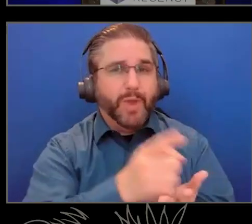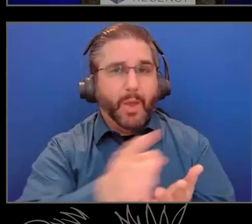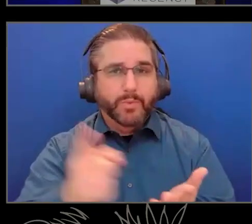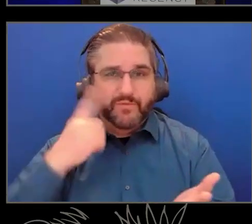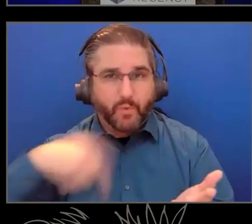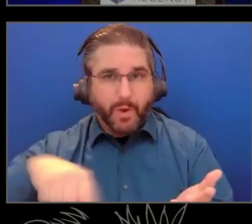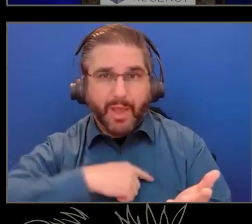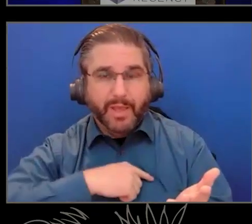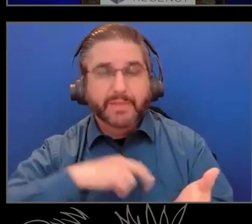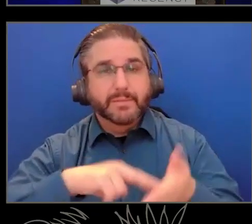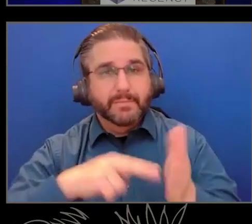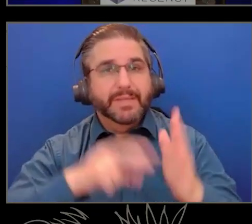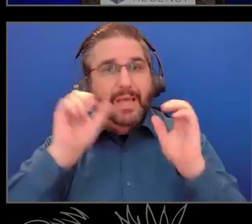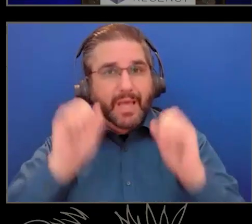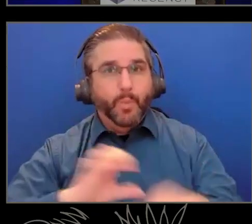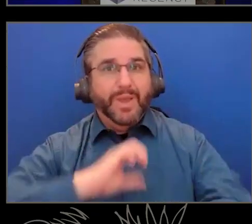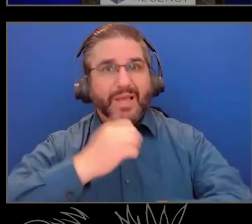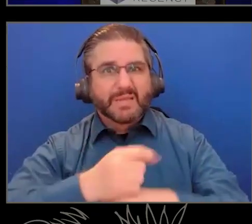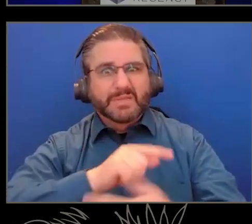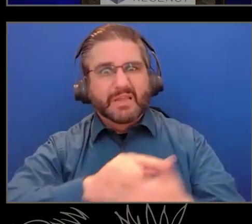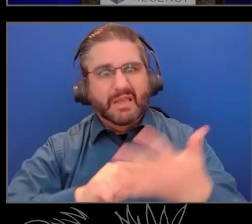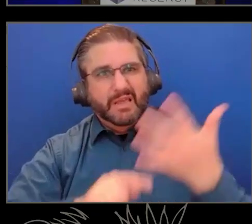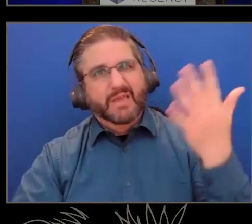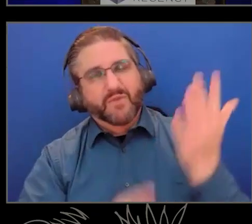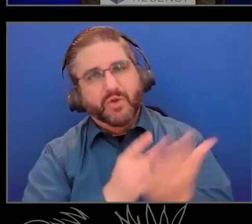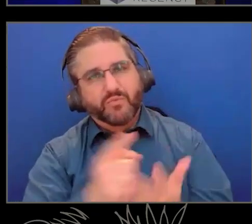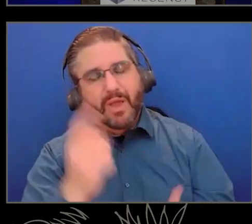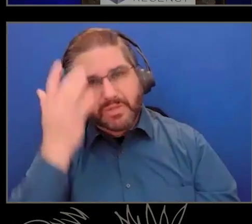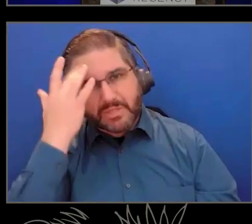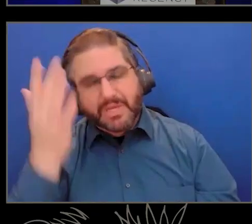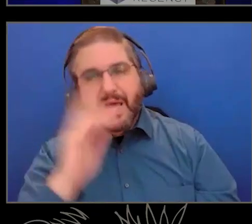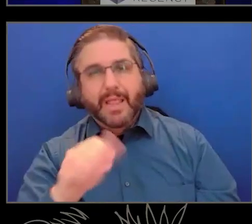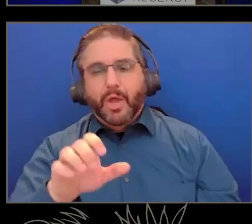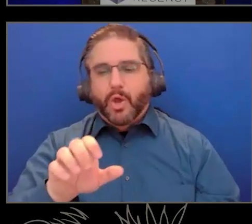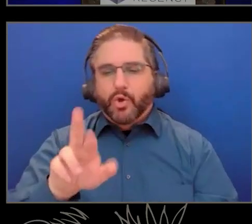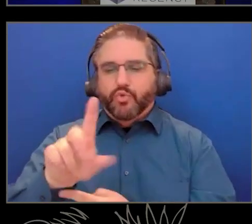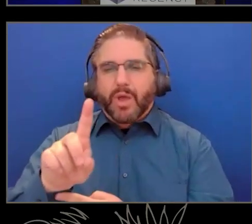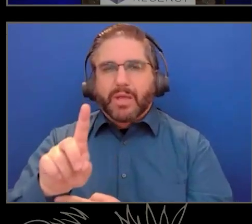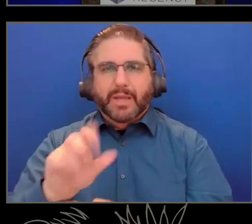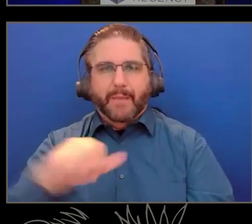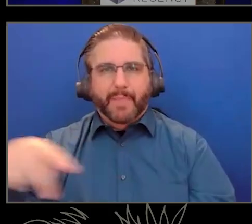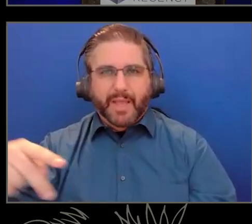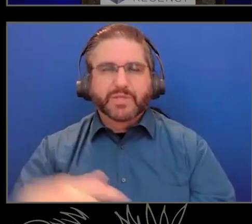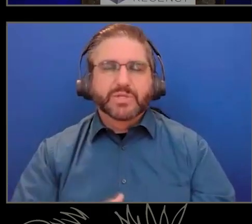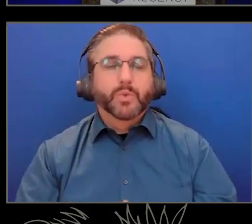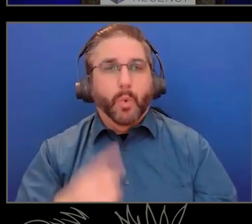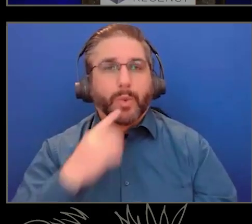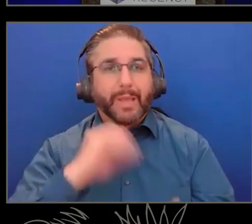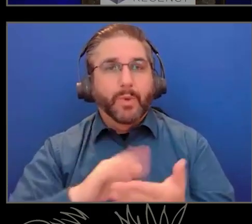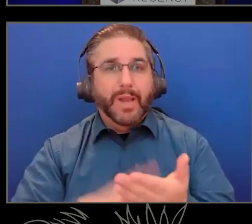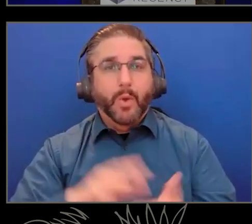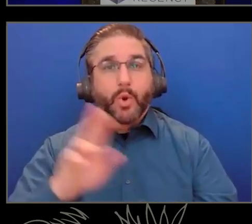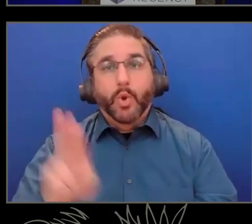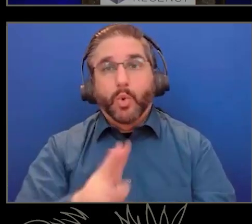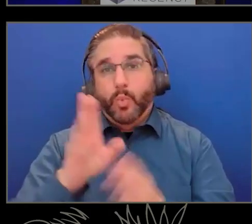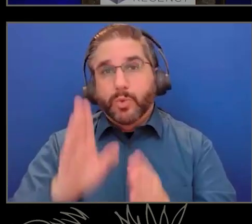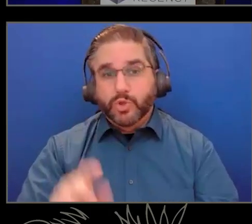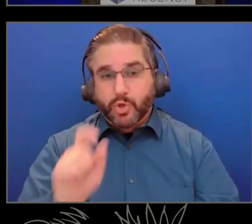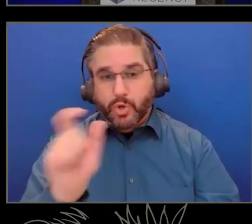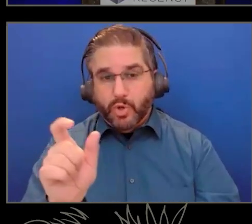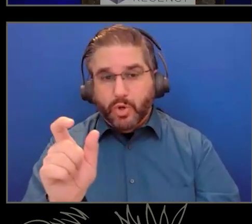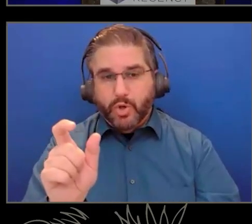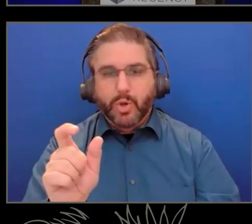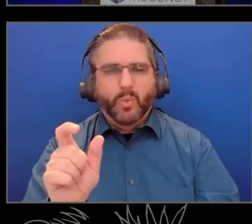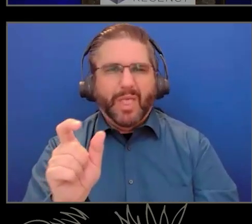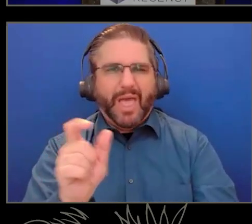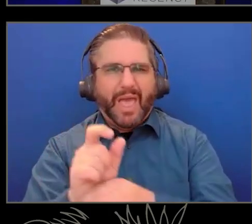going to make us have to set up all these different routes for like a CRUD application. So we're going to say something like users or user, and it'll pluralize it, and it'll do all